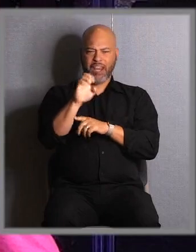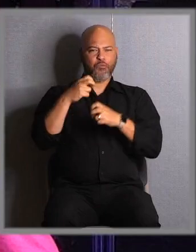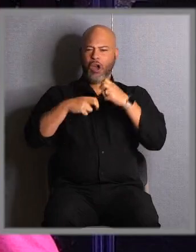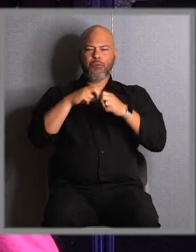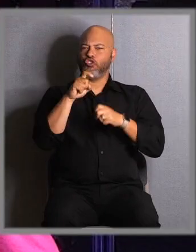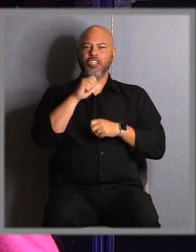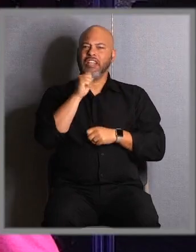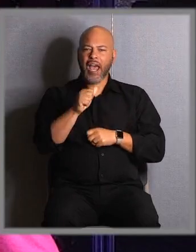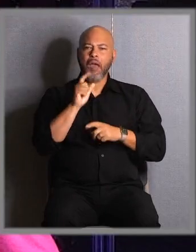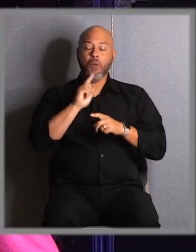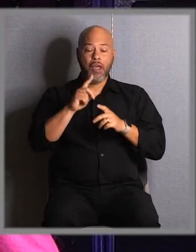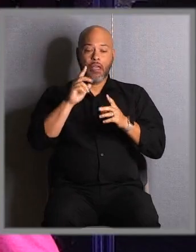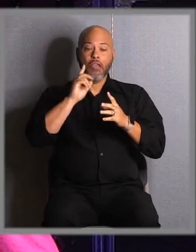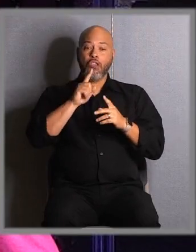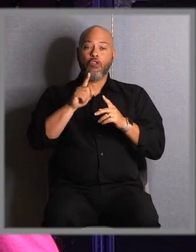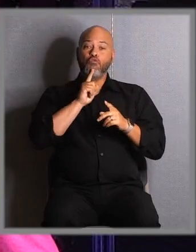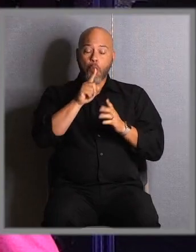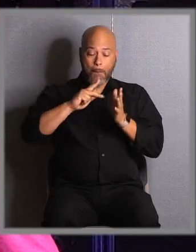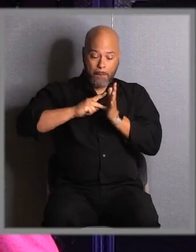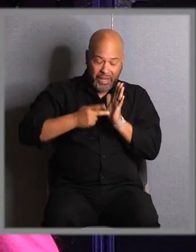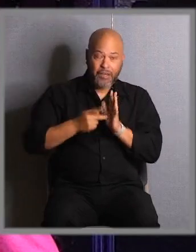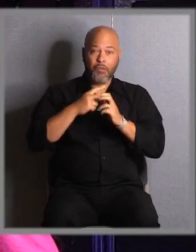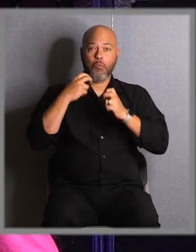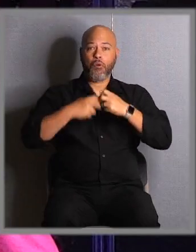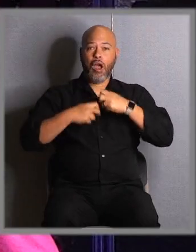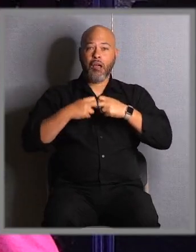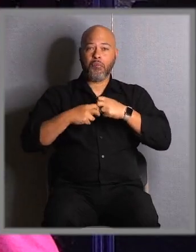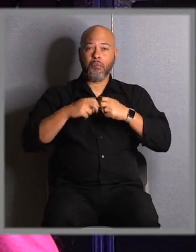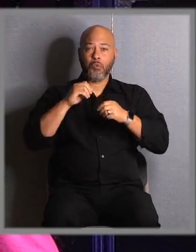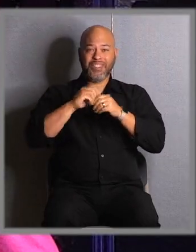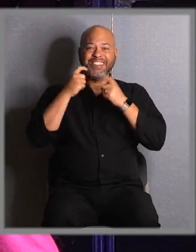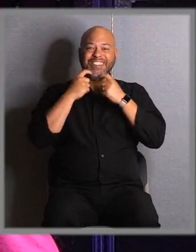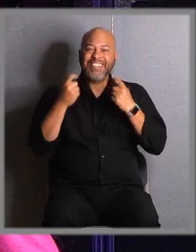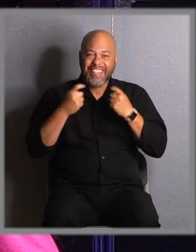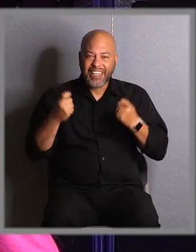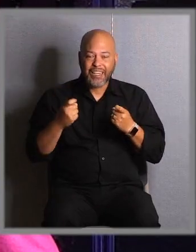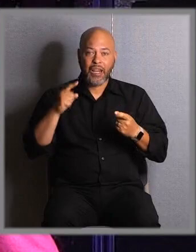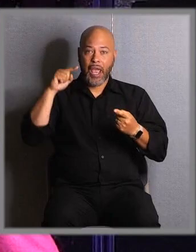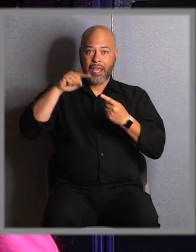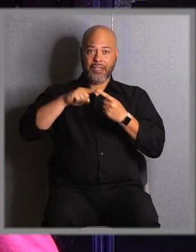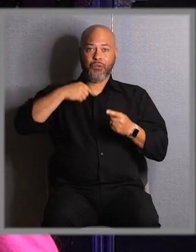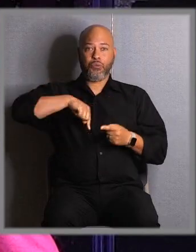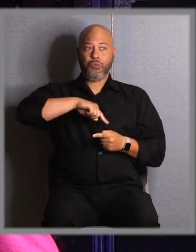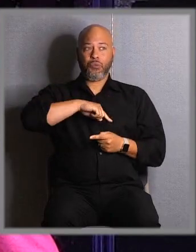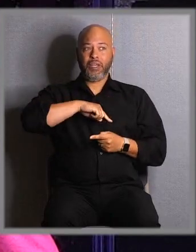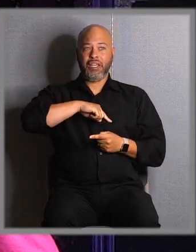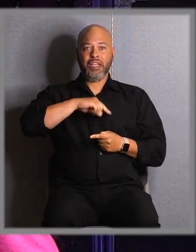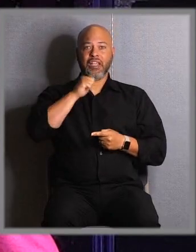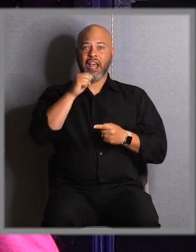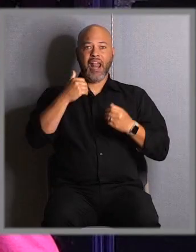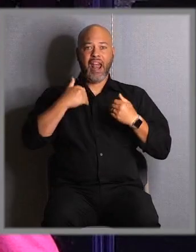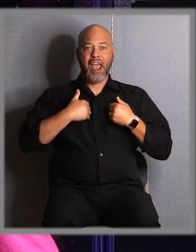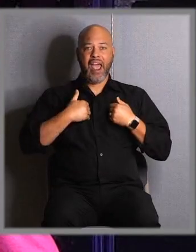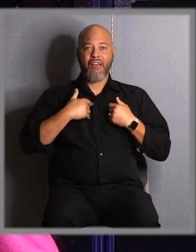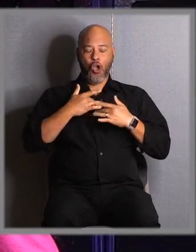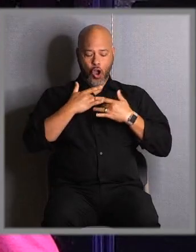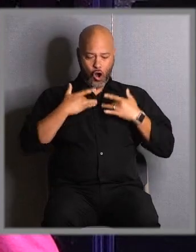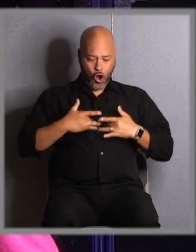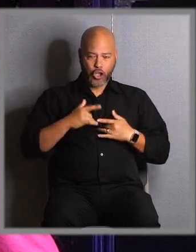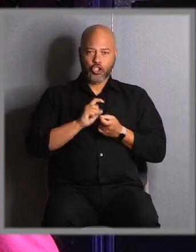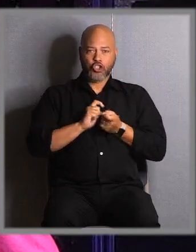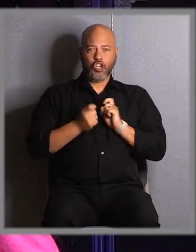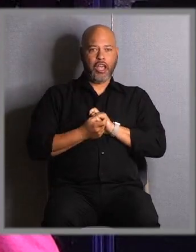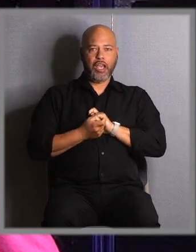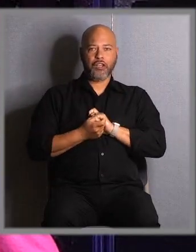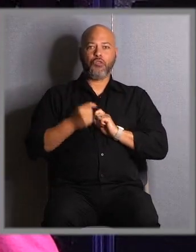but the heart of every problem within is sin. And until we don't have a change of heart, we